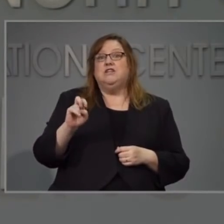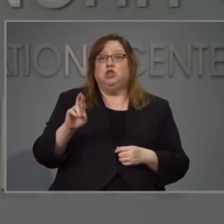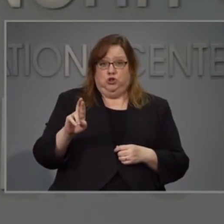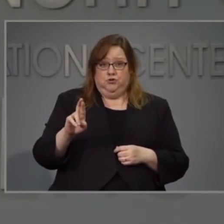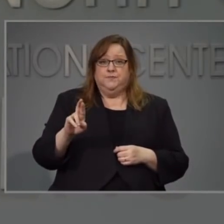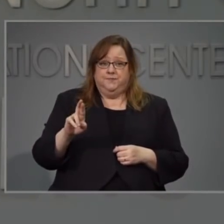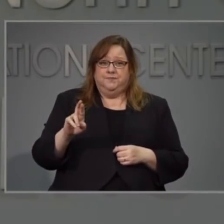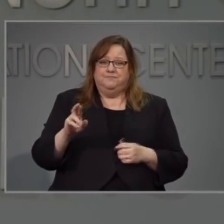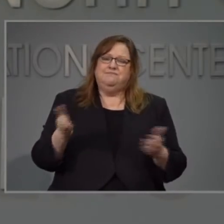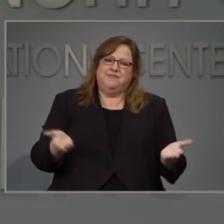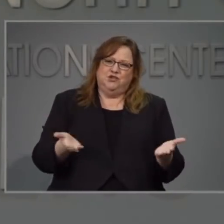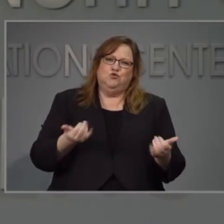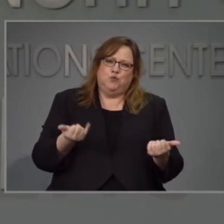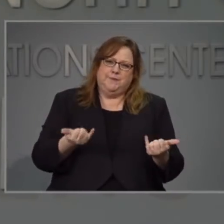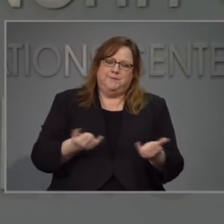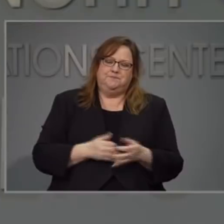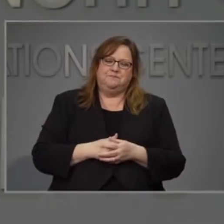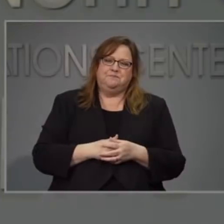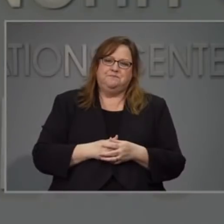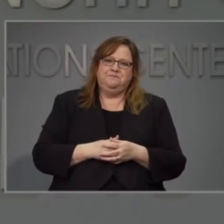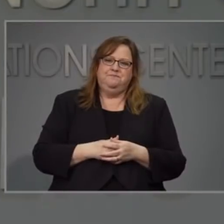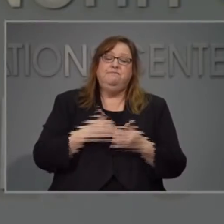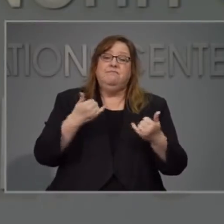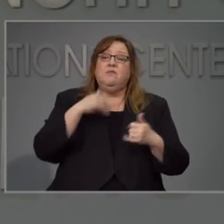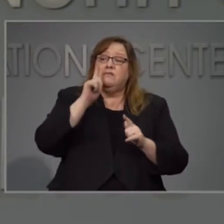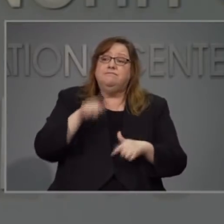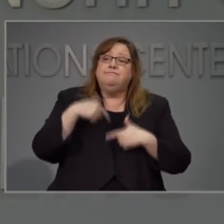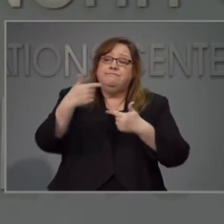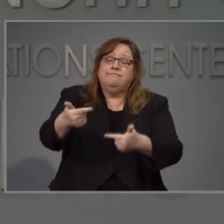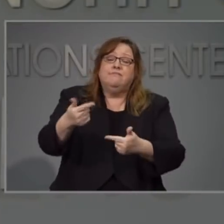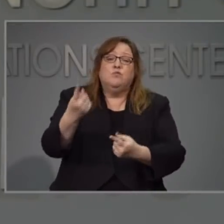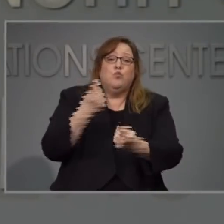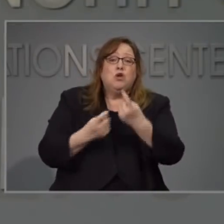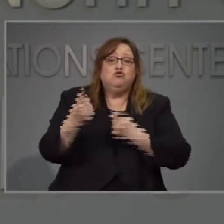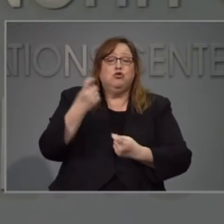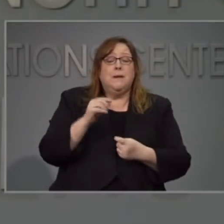your organization when you call in, we'll take the first one.